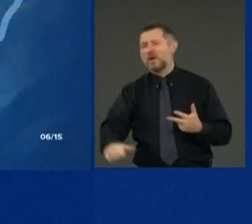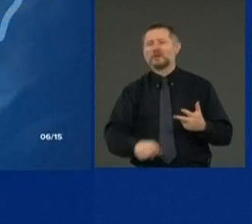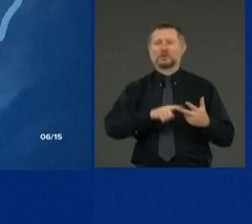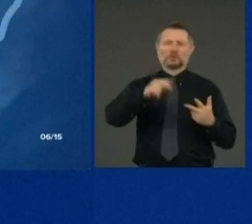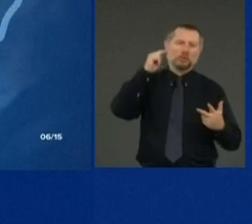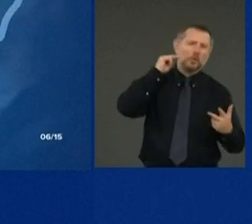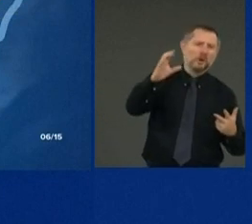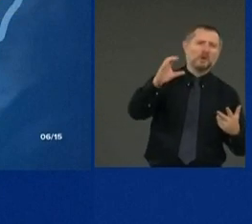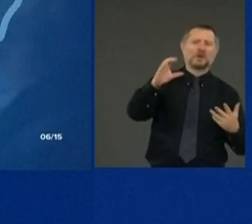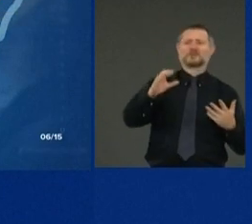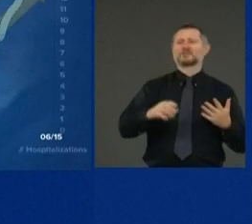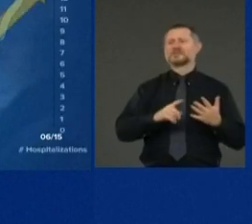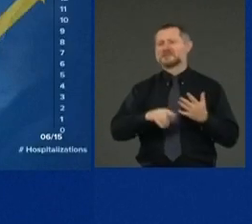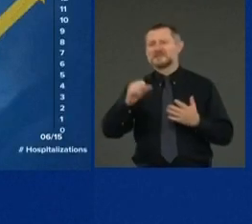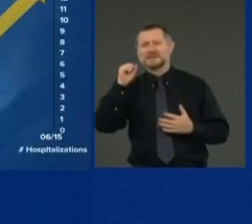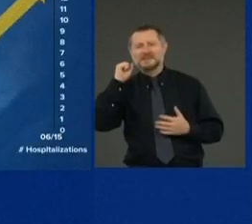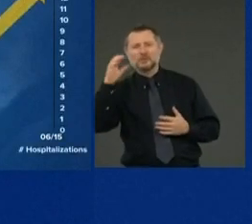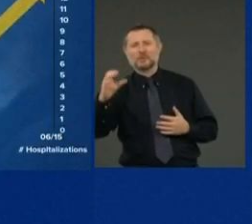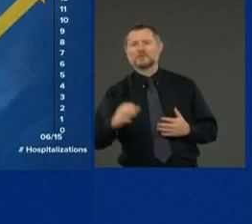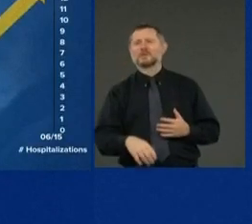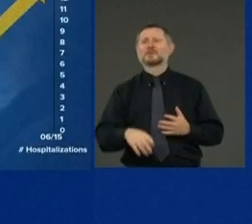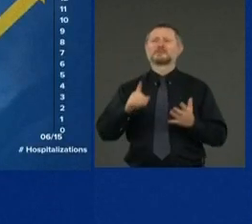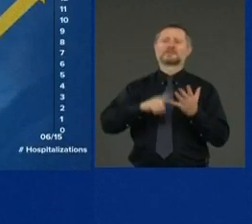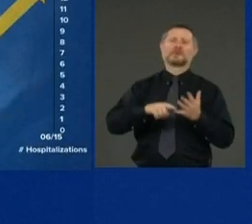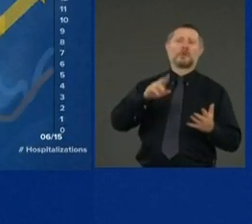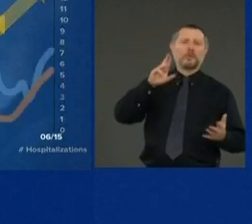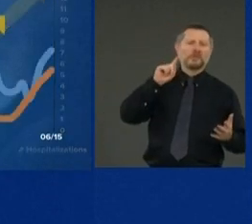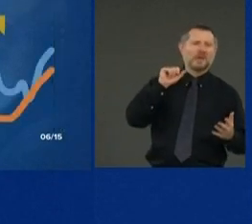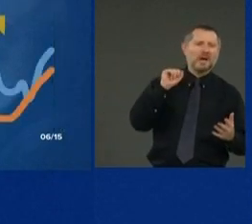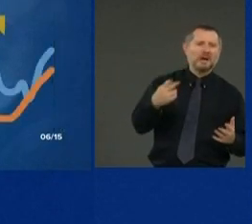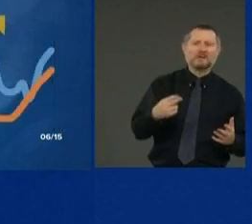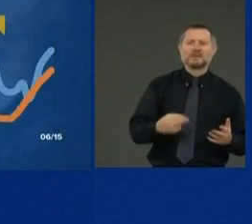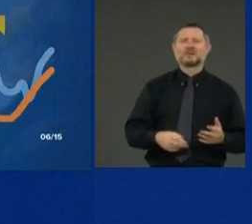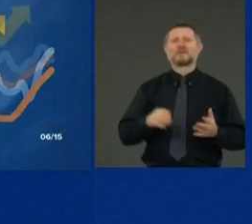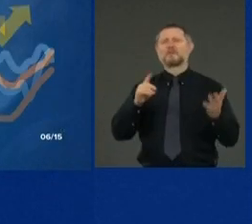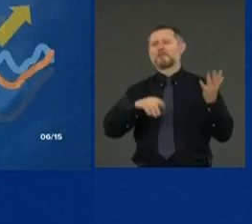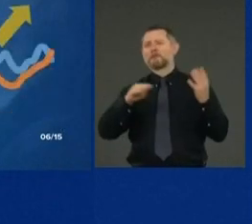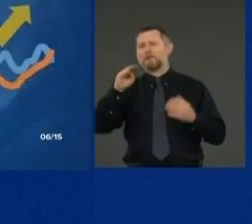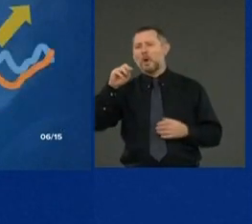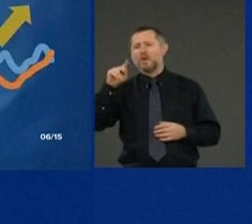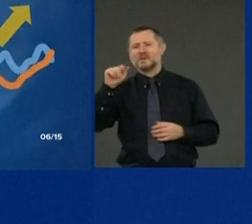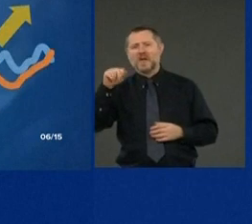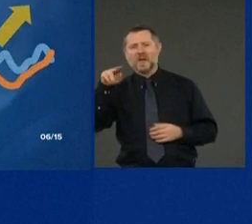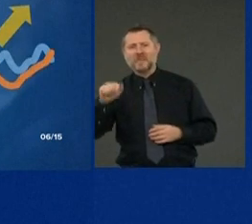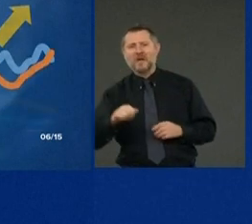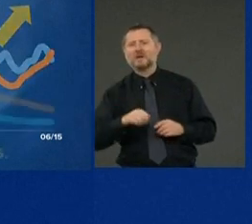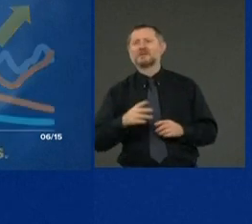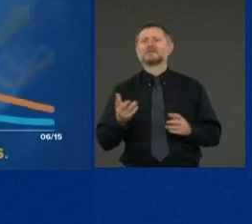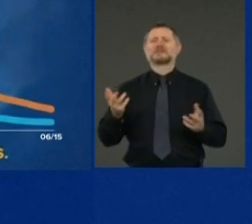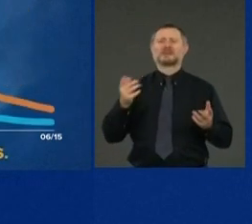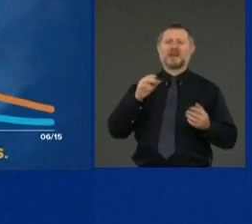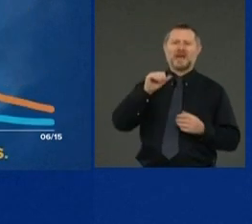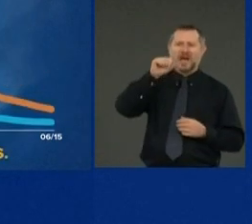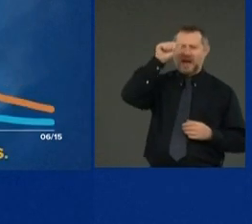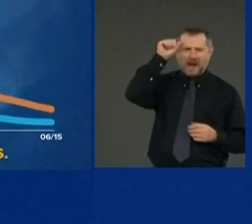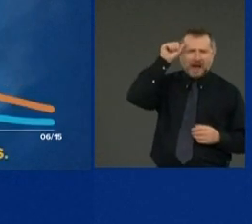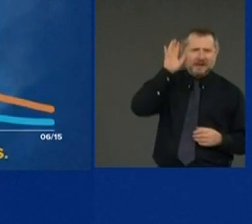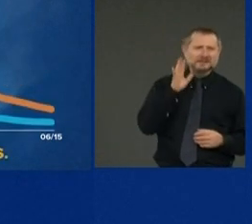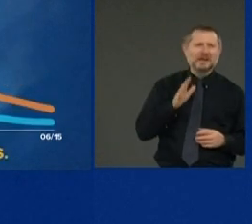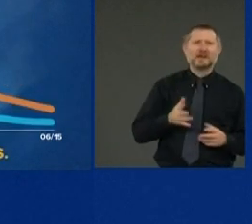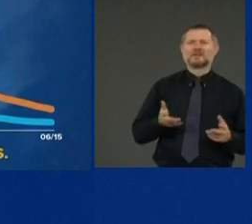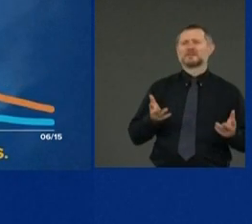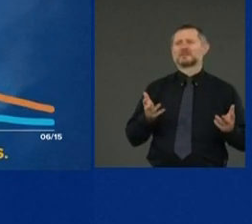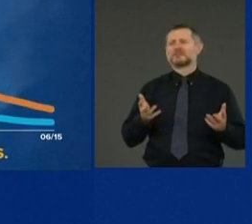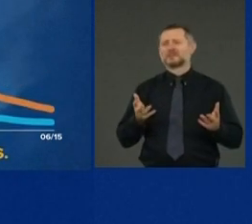North Carolina, it's South Carolina, it's Utah, it's Montana, it's Alaska.